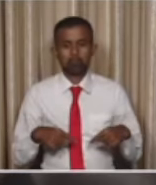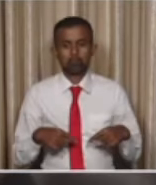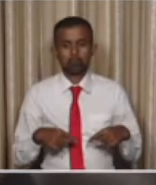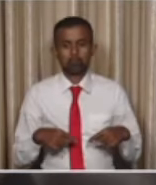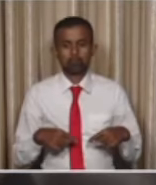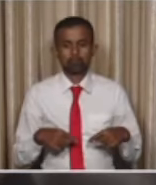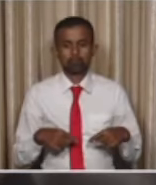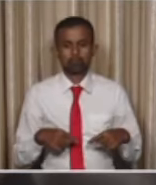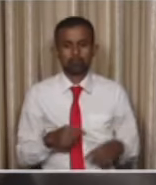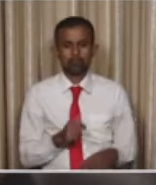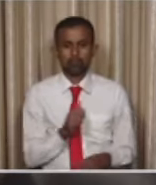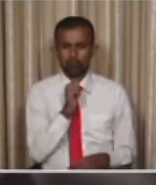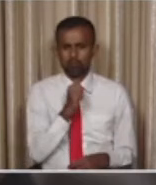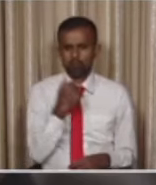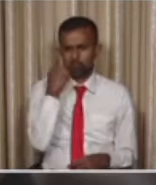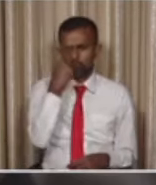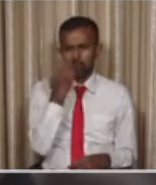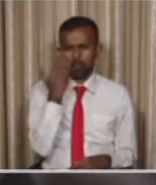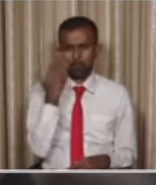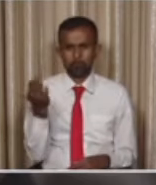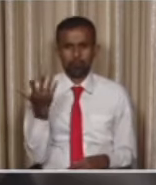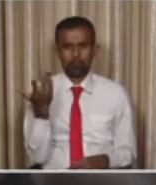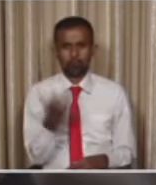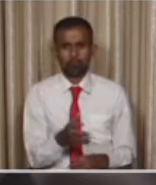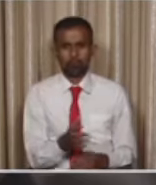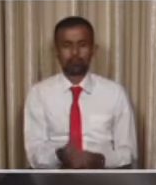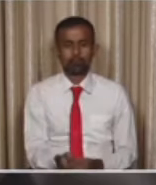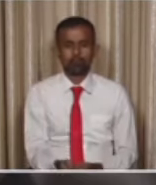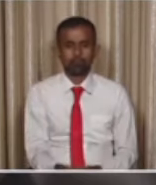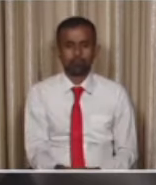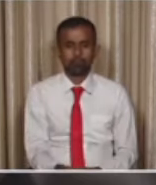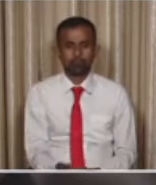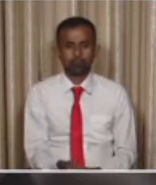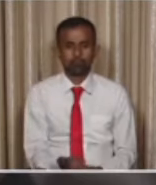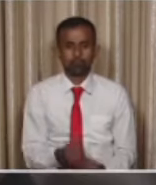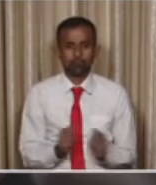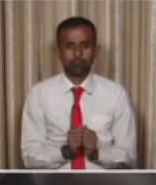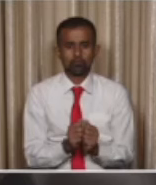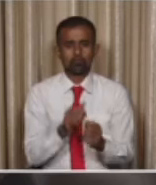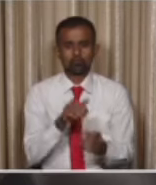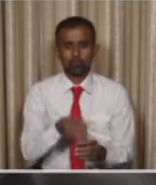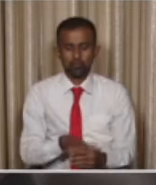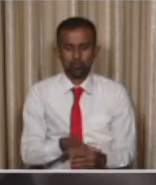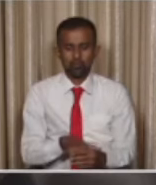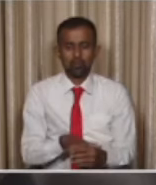Mulam, Tan Yar and Bade Tirumbava Makalaka Nirubitrikra,